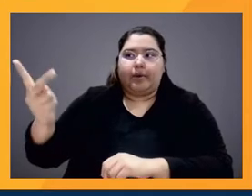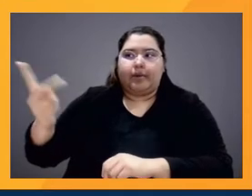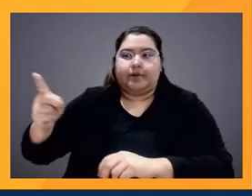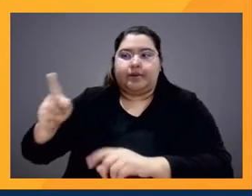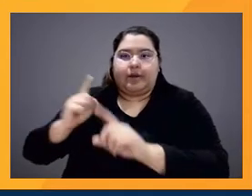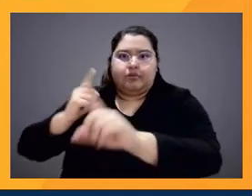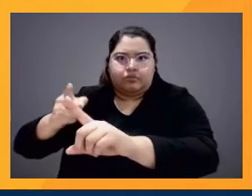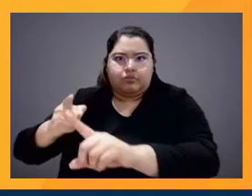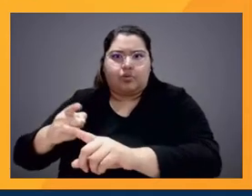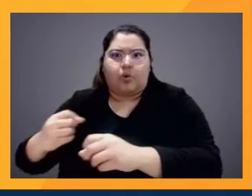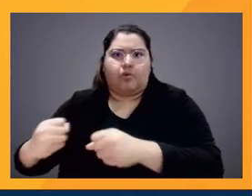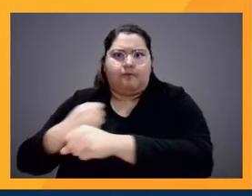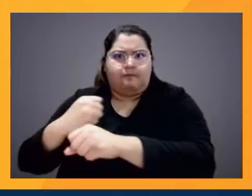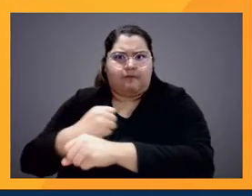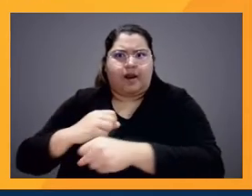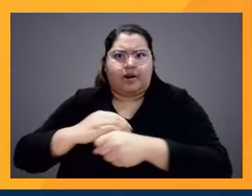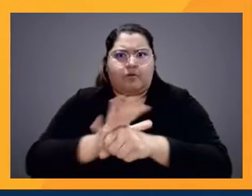back on the best foot possible?